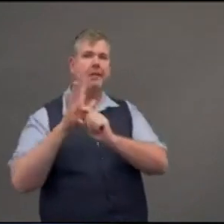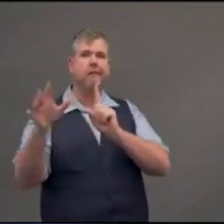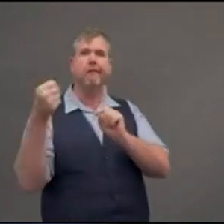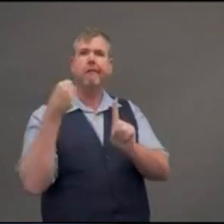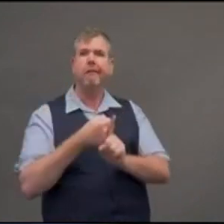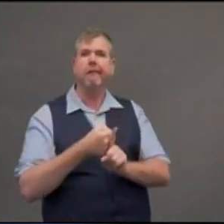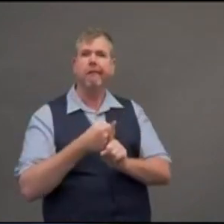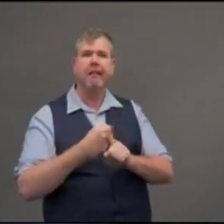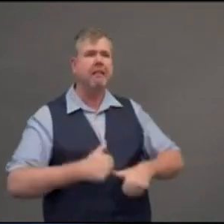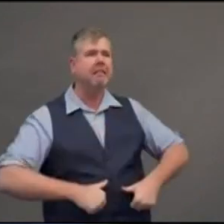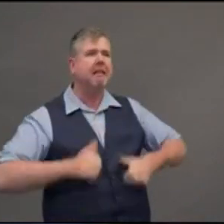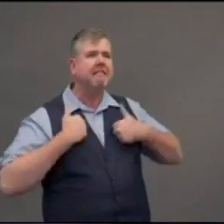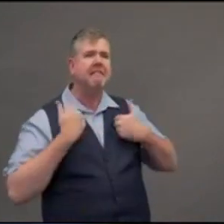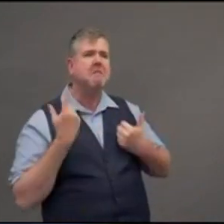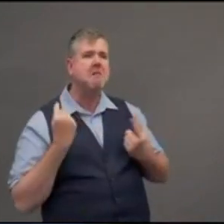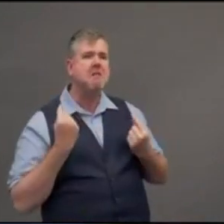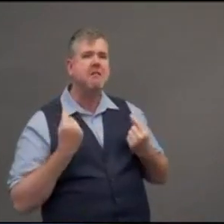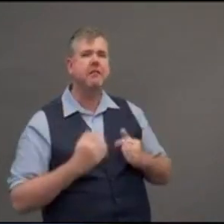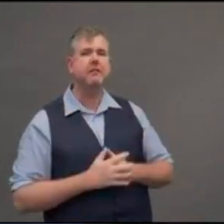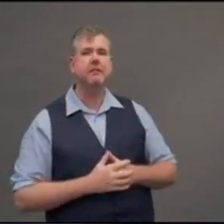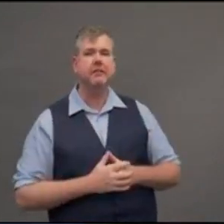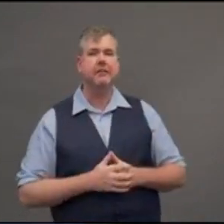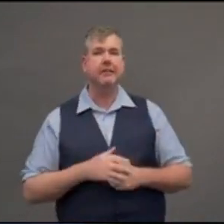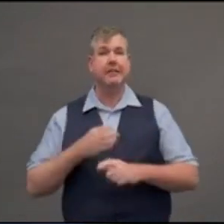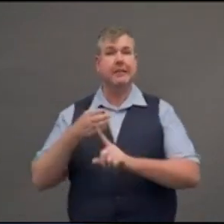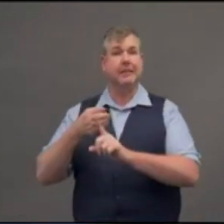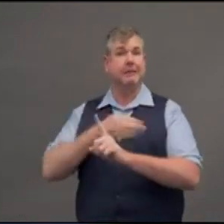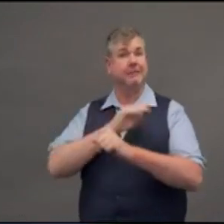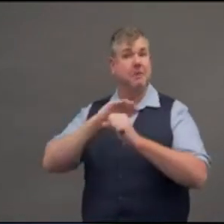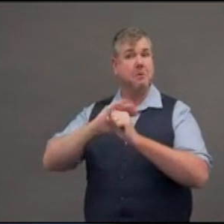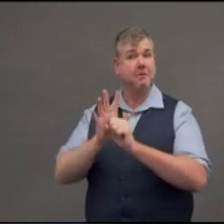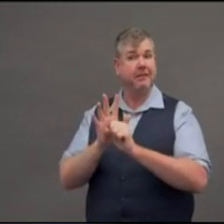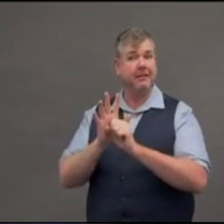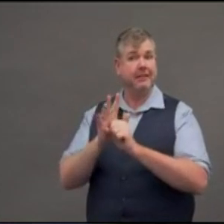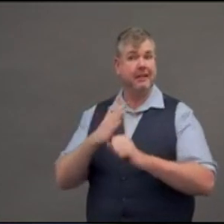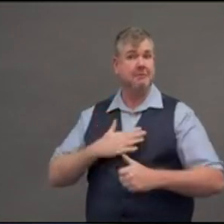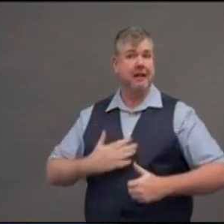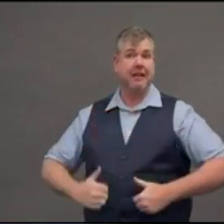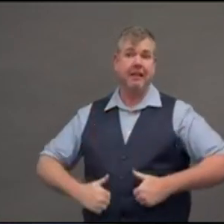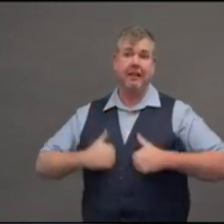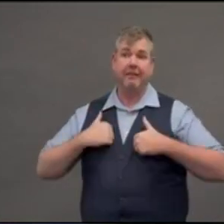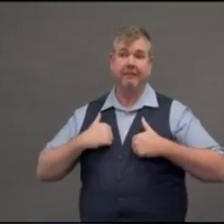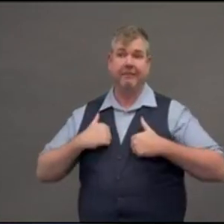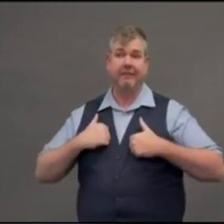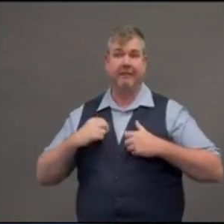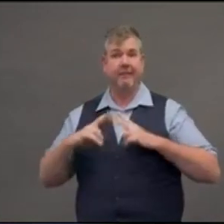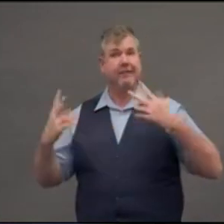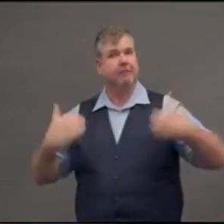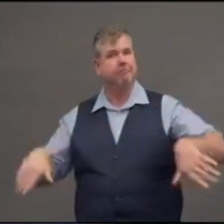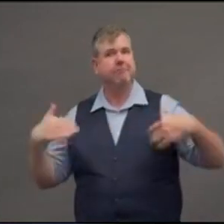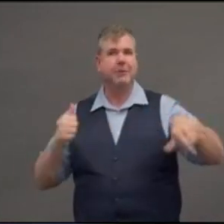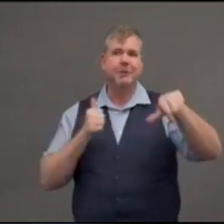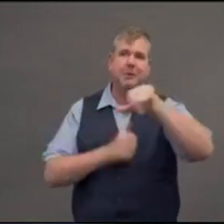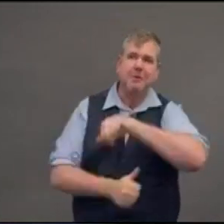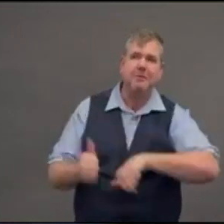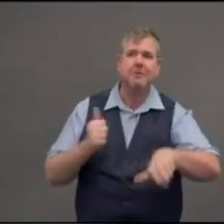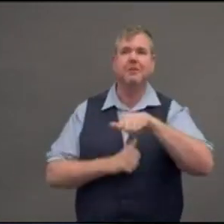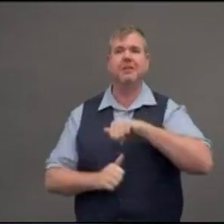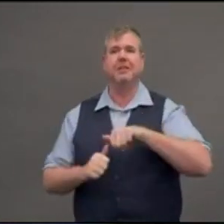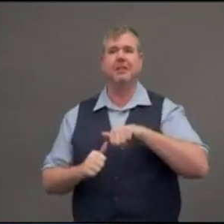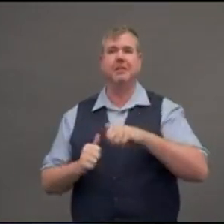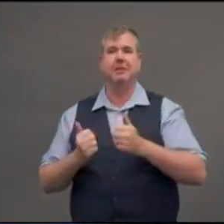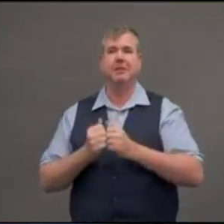Before COVID-19, our lives, my life was, I was very social with a lot of the people in my